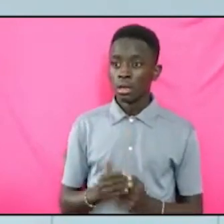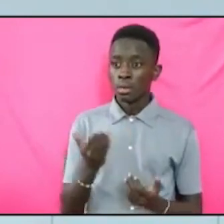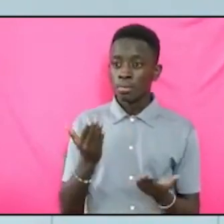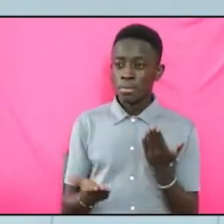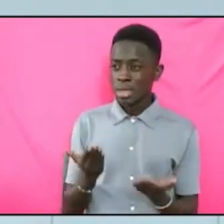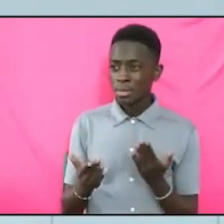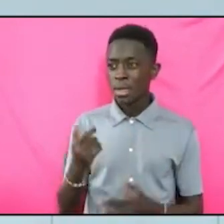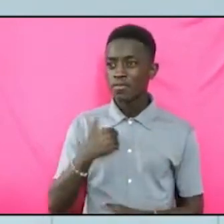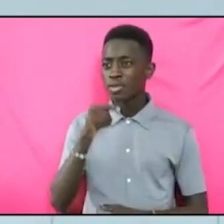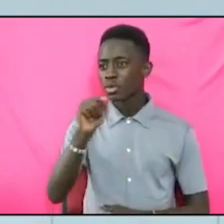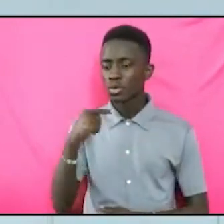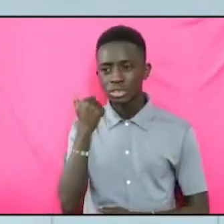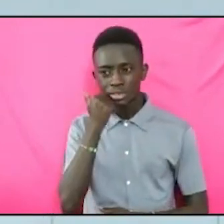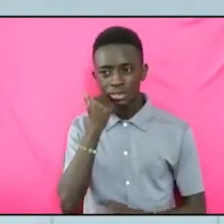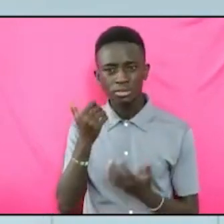illness?